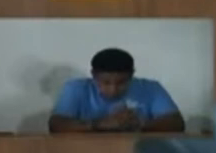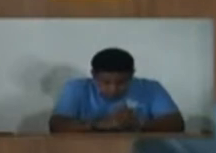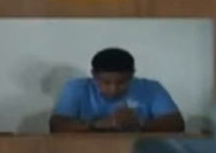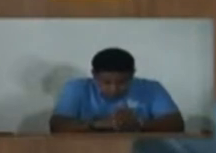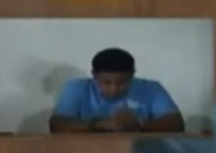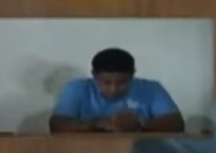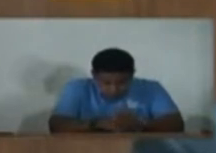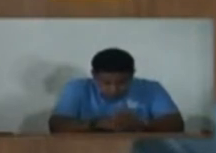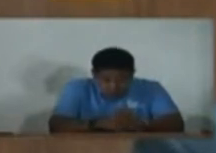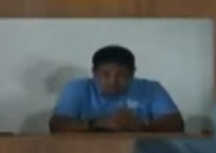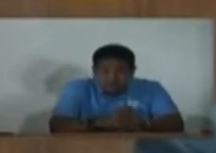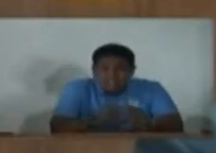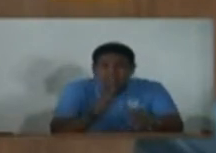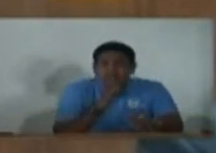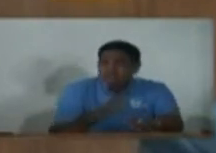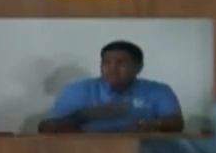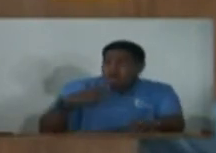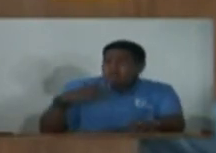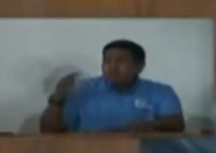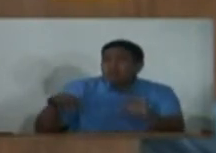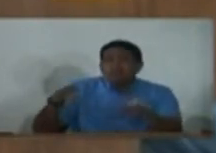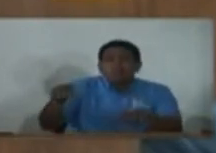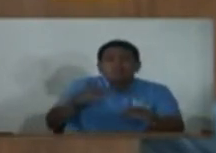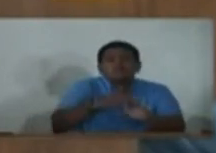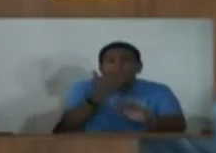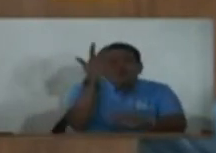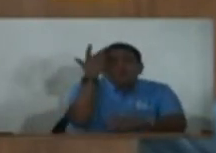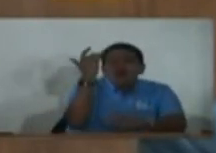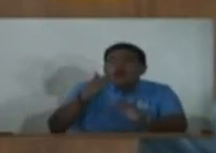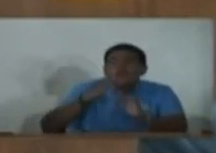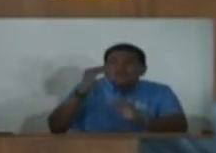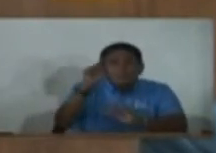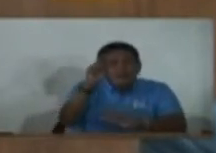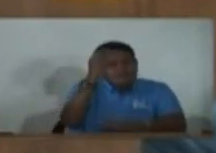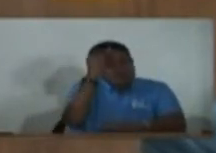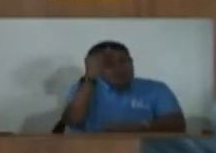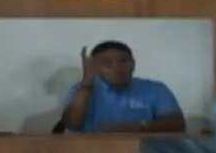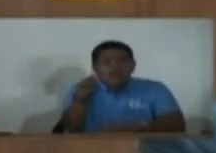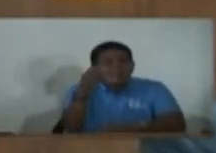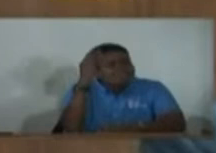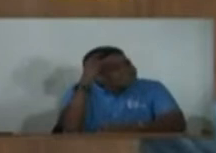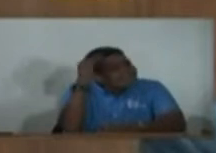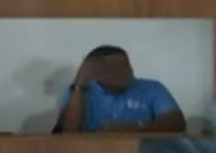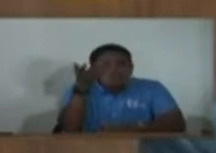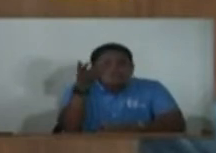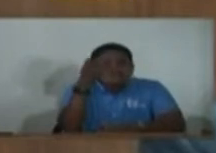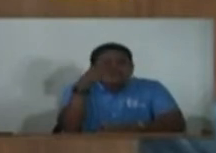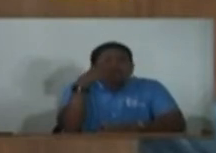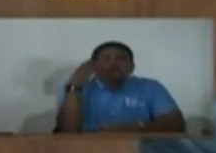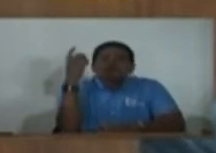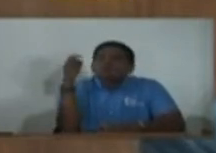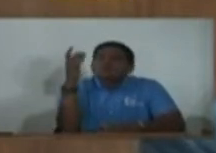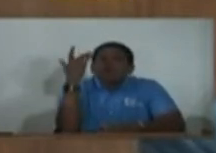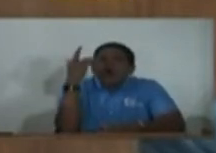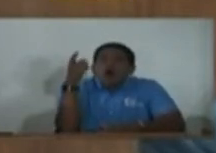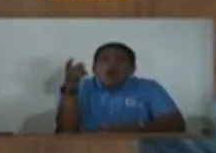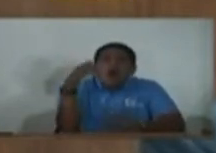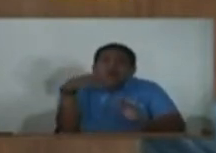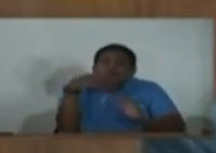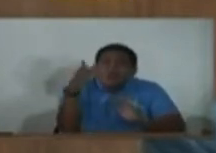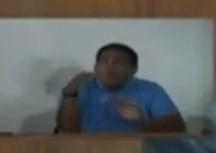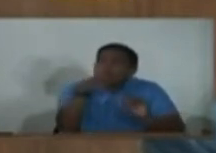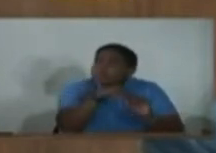much informality in Jamaica? You know, we bemoan it, but the question is, why is it so